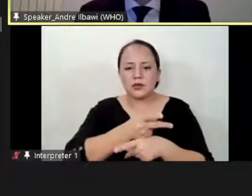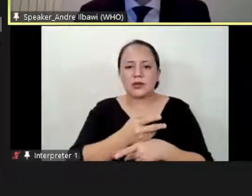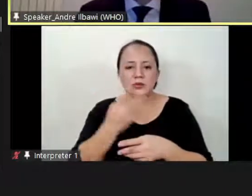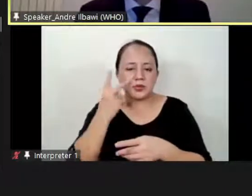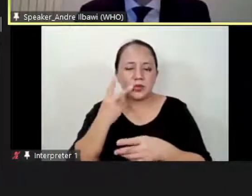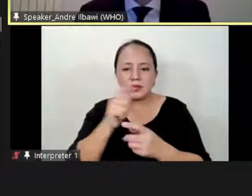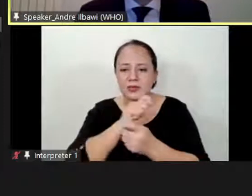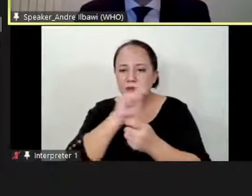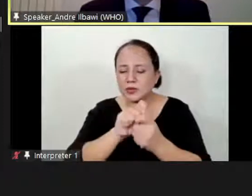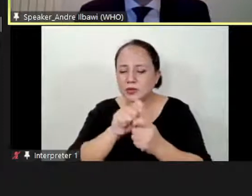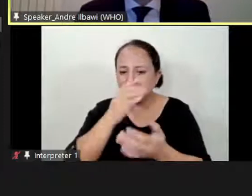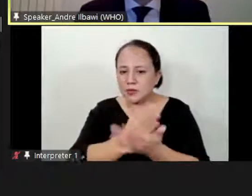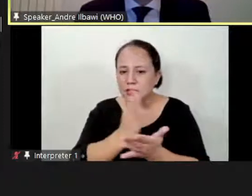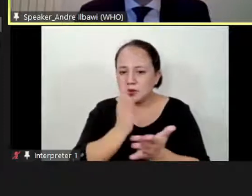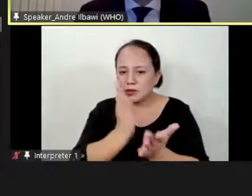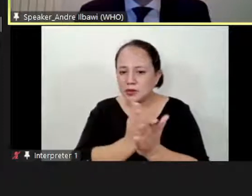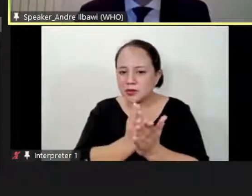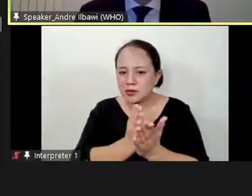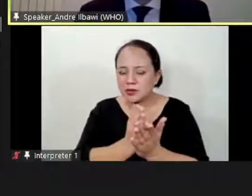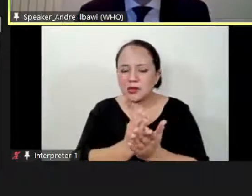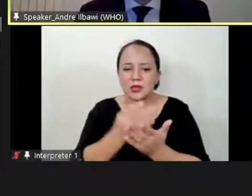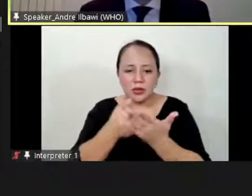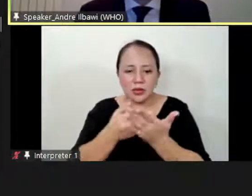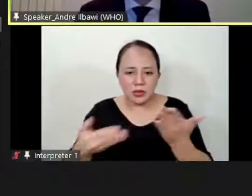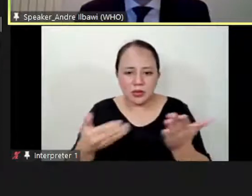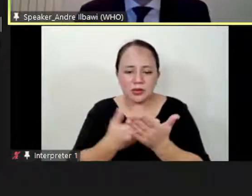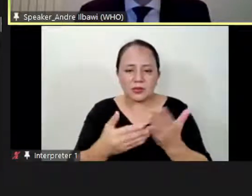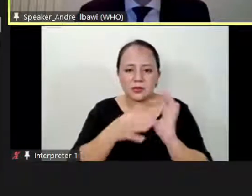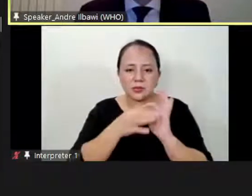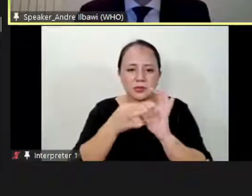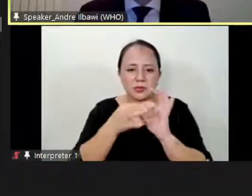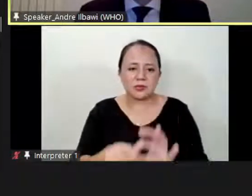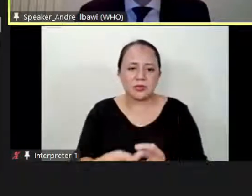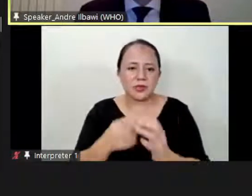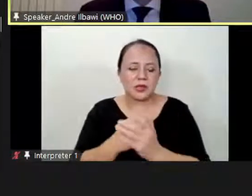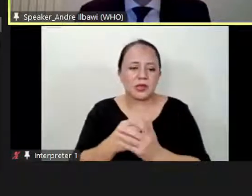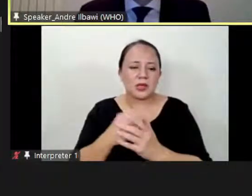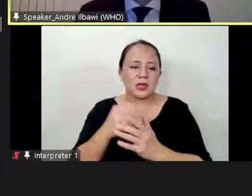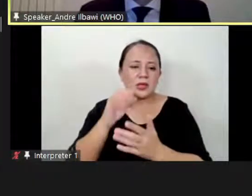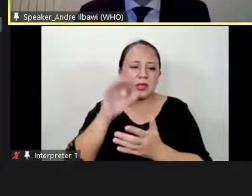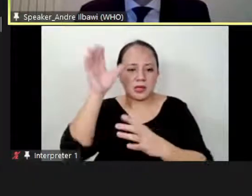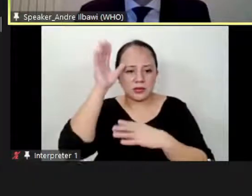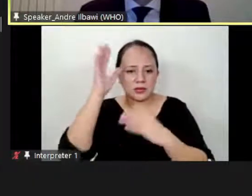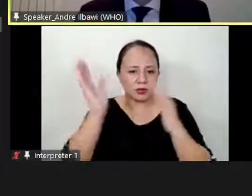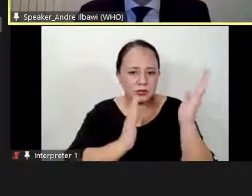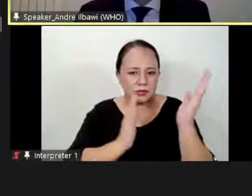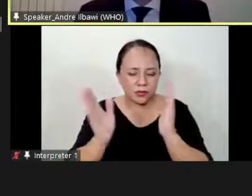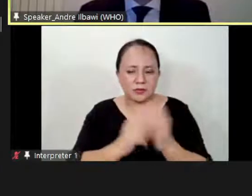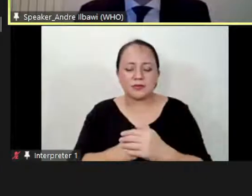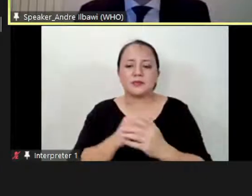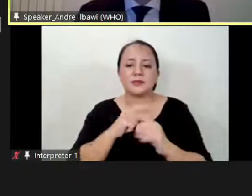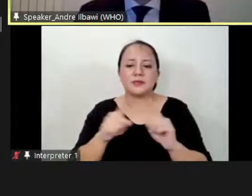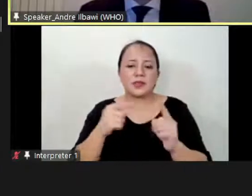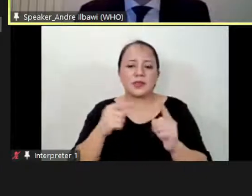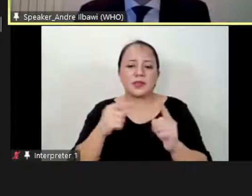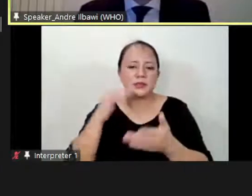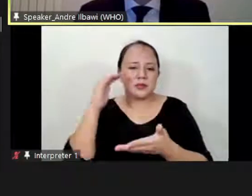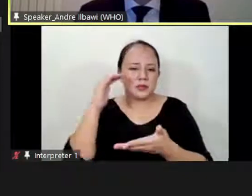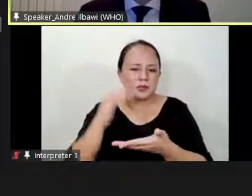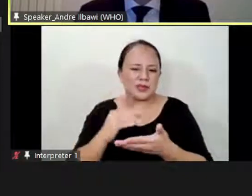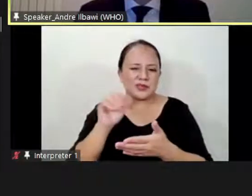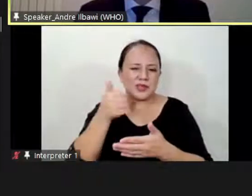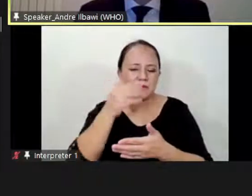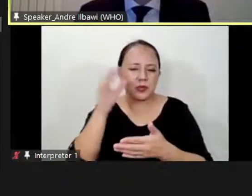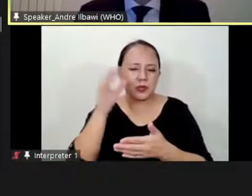specific budget line items related to NCDs or to cancer services? Unfortunately, less than 10% of countries